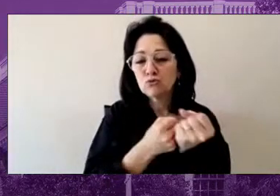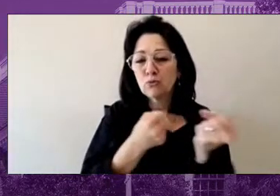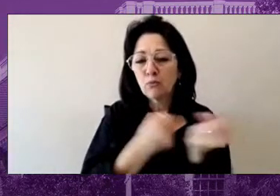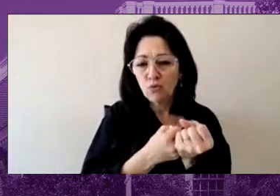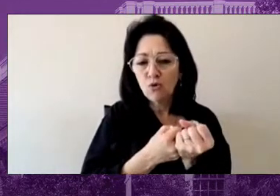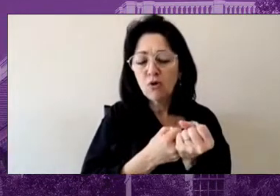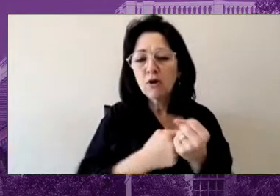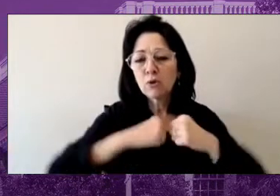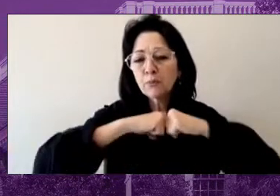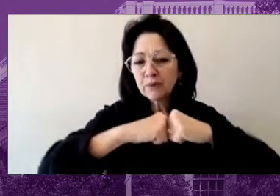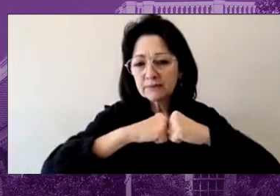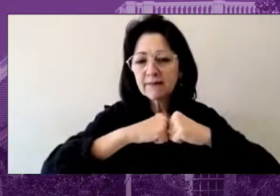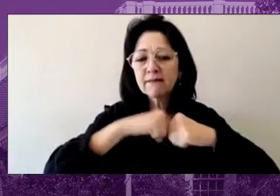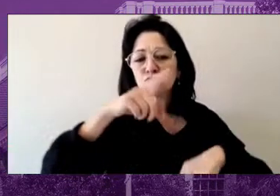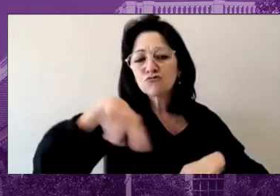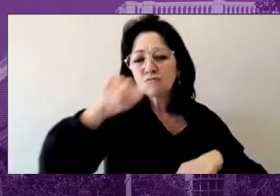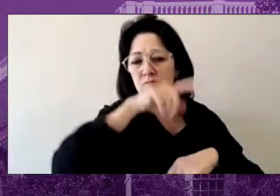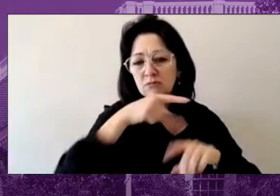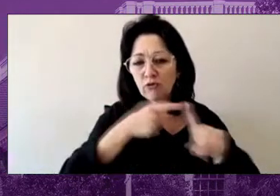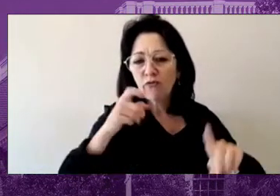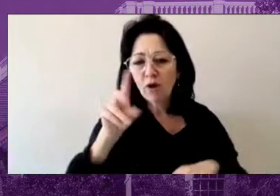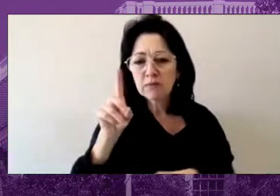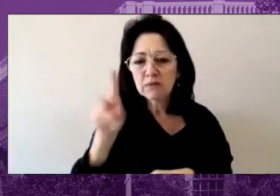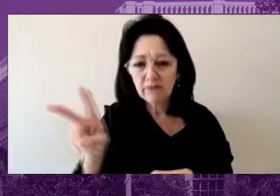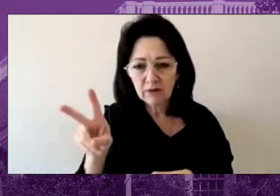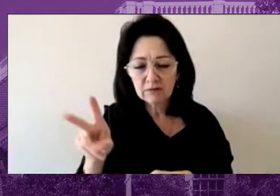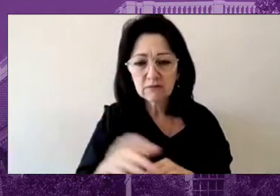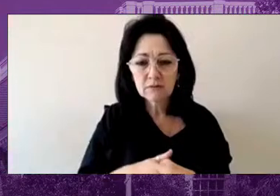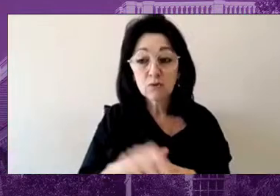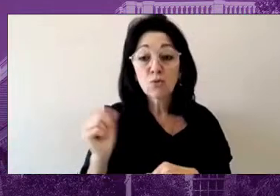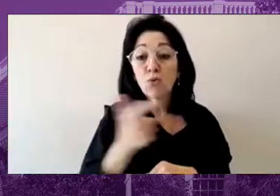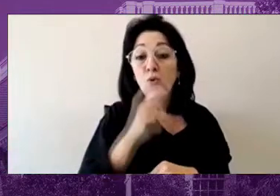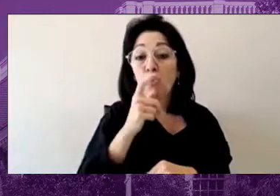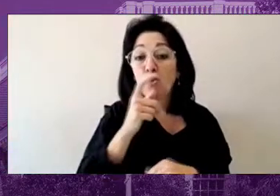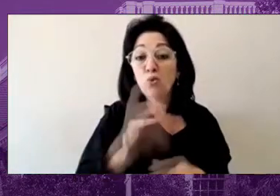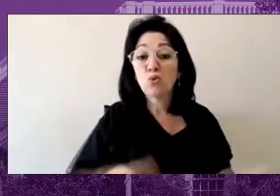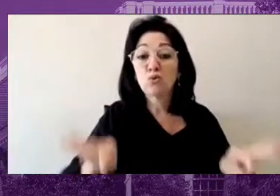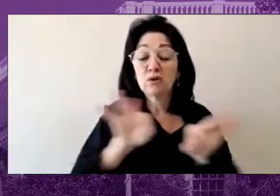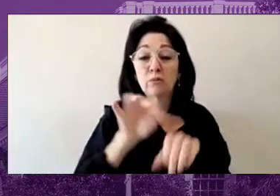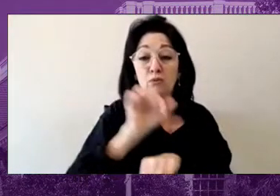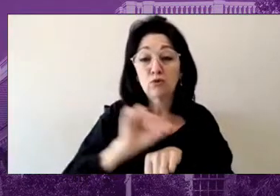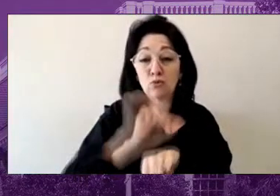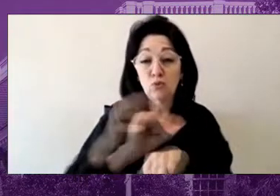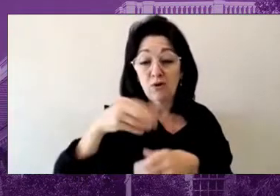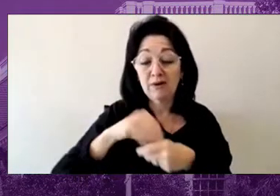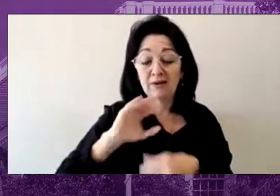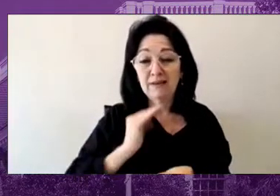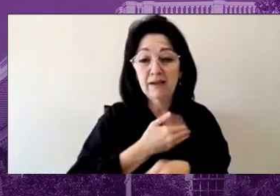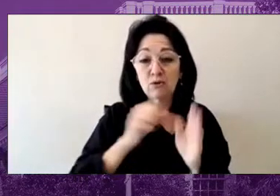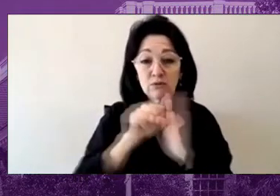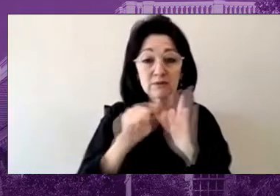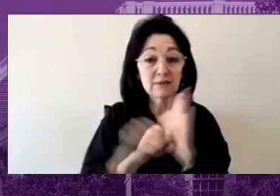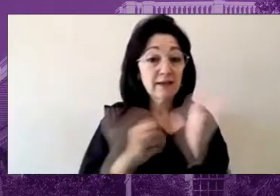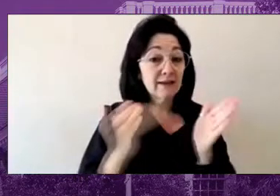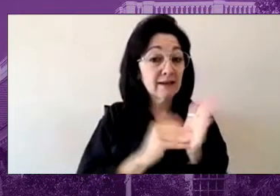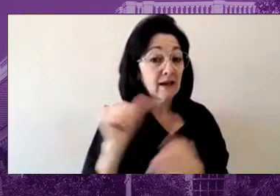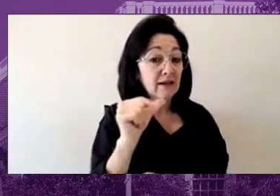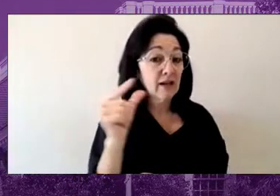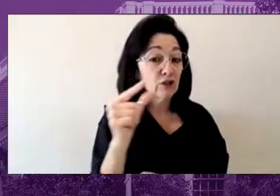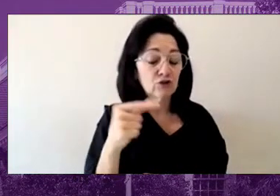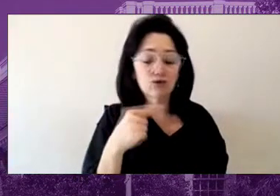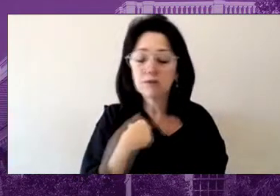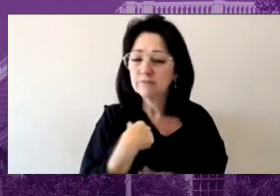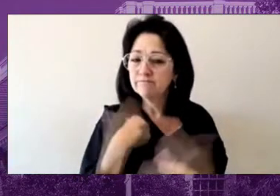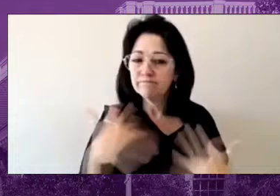who do the important work in our state. And Attorney General Jennings, again, can't thank you enough for